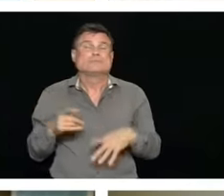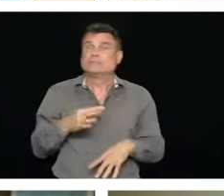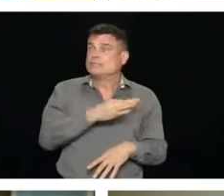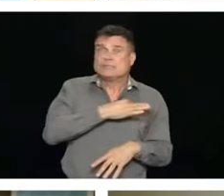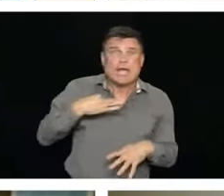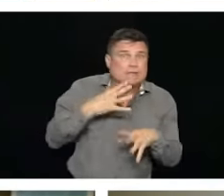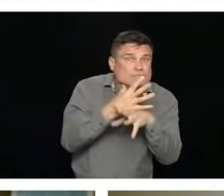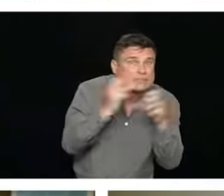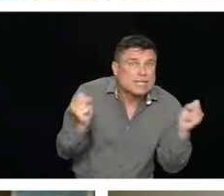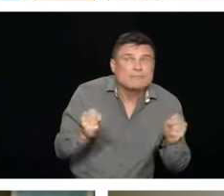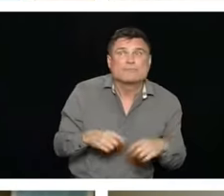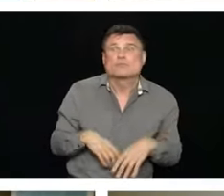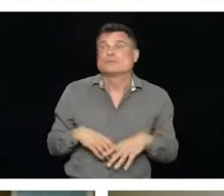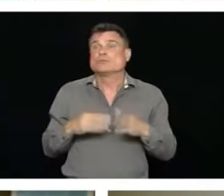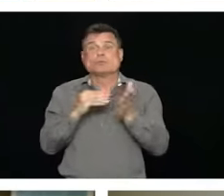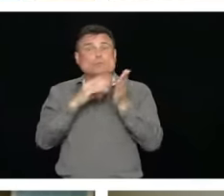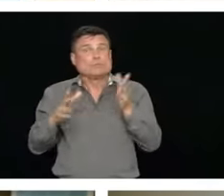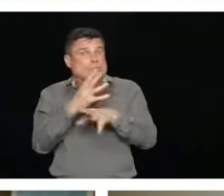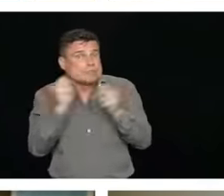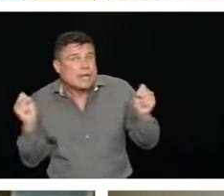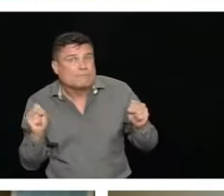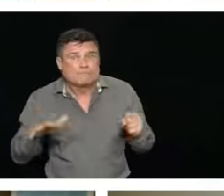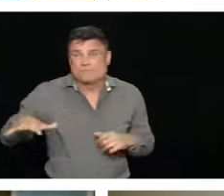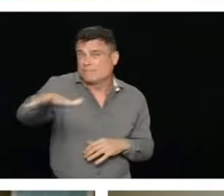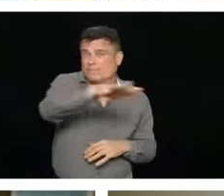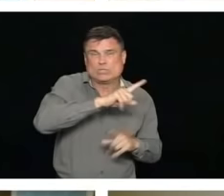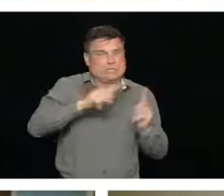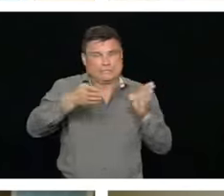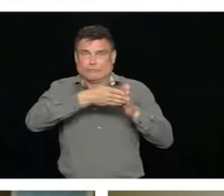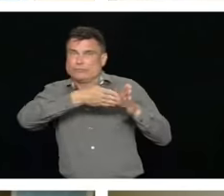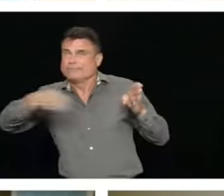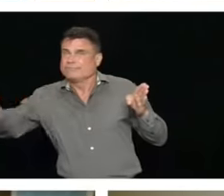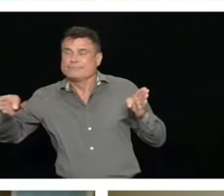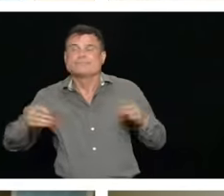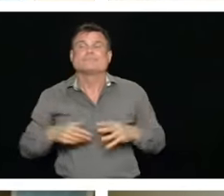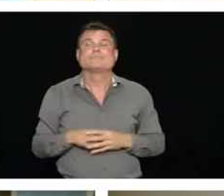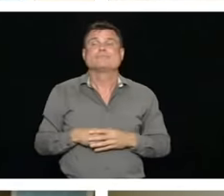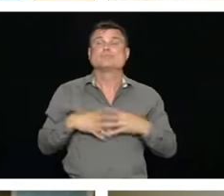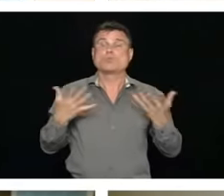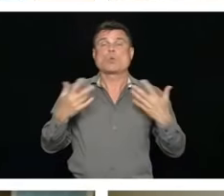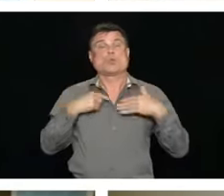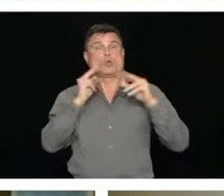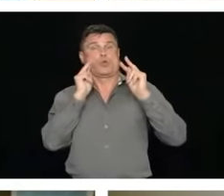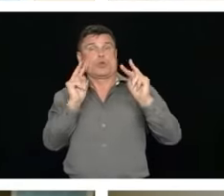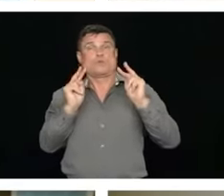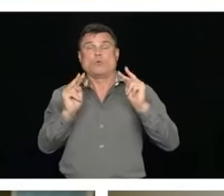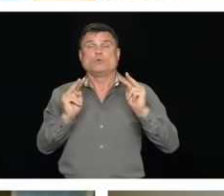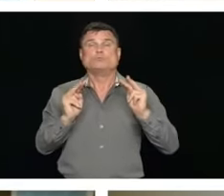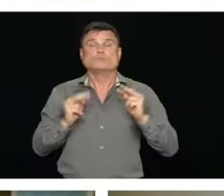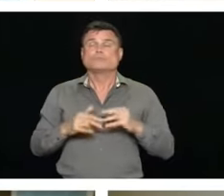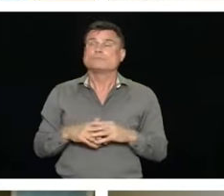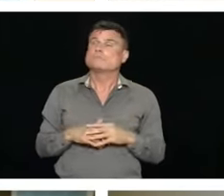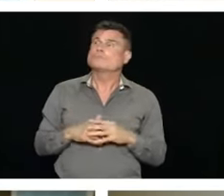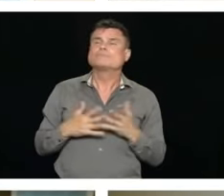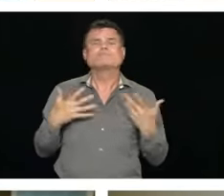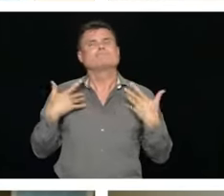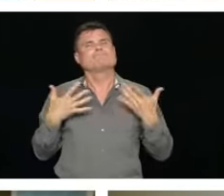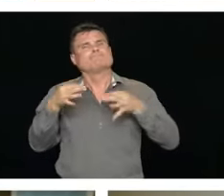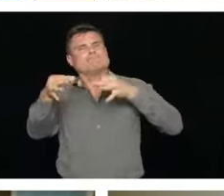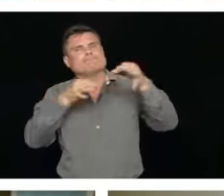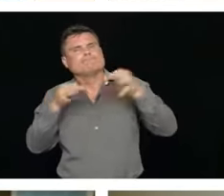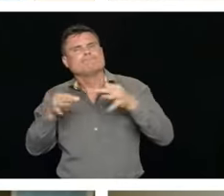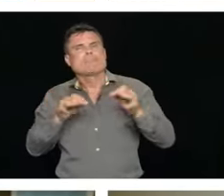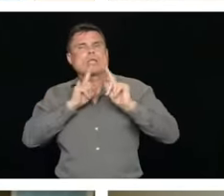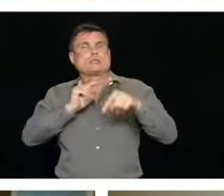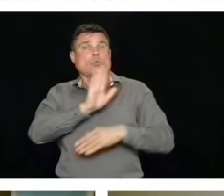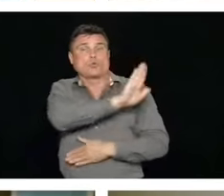forward to answering your questions, as many as we can get to in the next 45 minutes. And if we don't get to your questions, I would remind people that the Ministry of Education